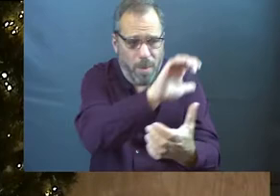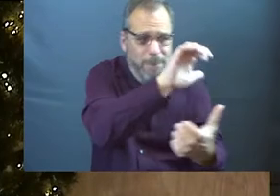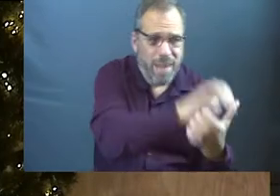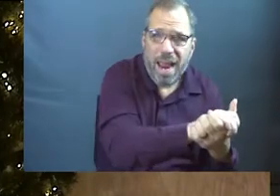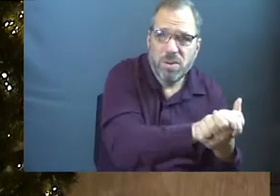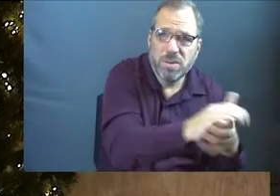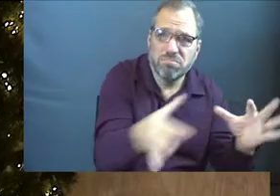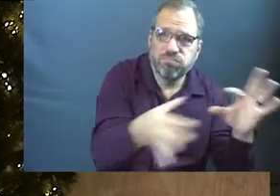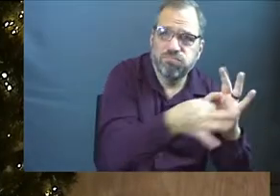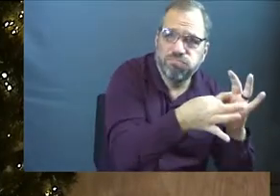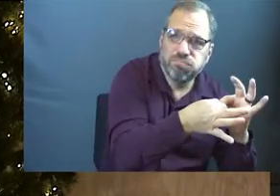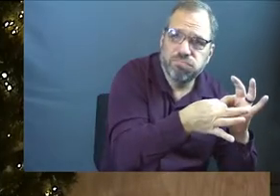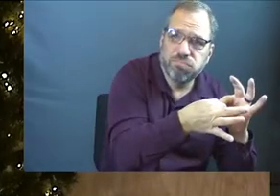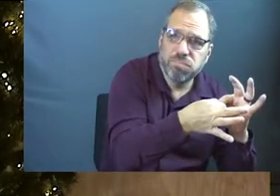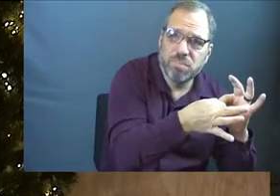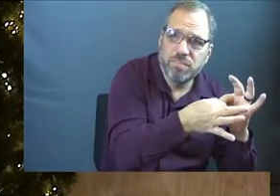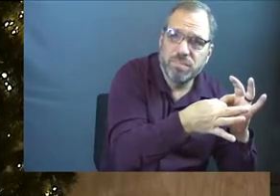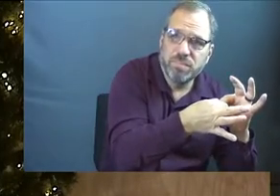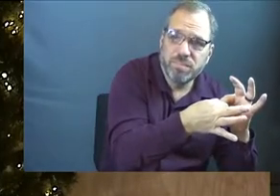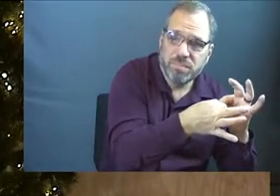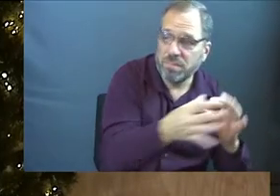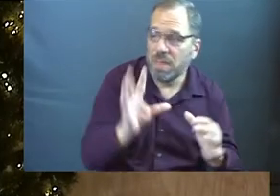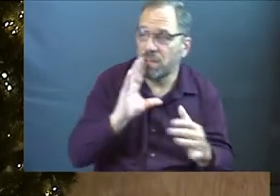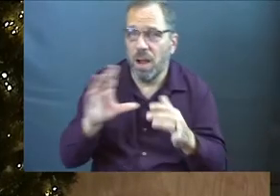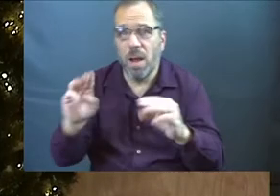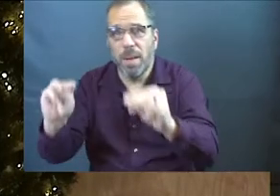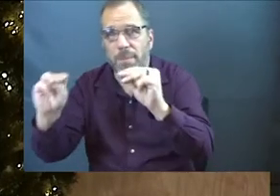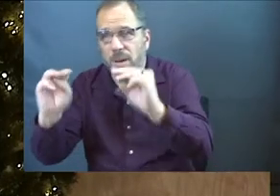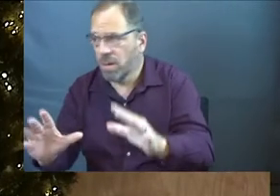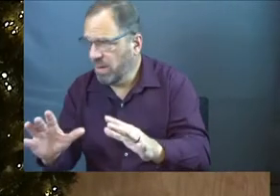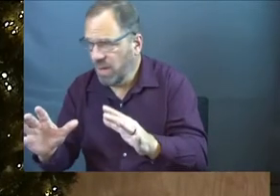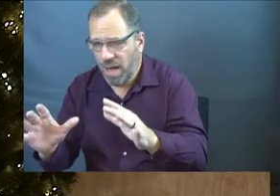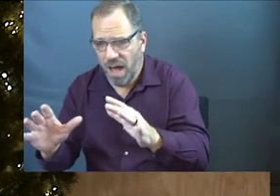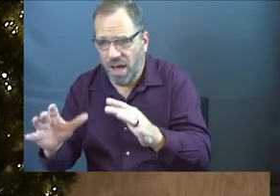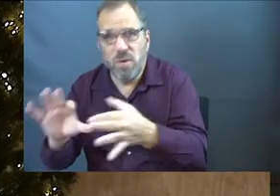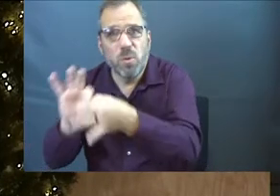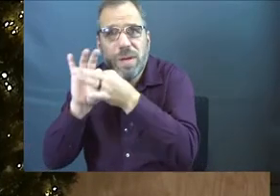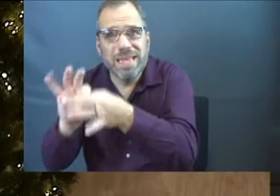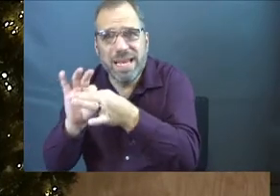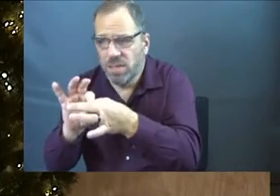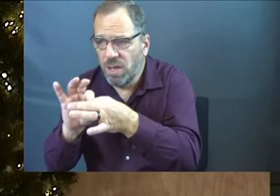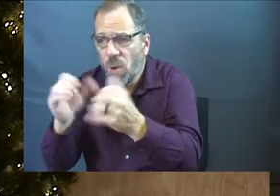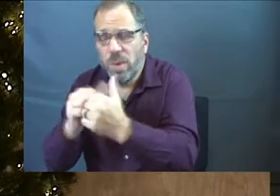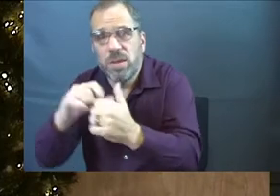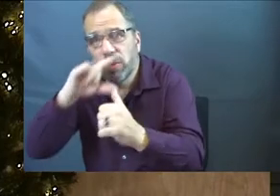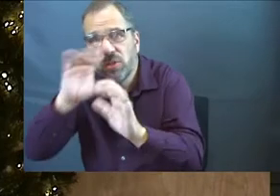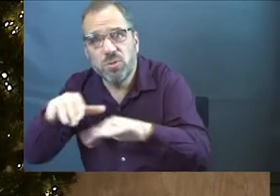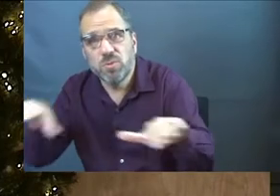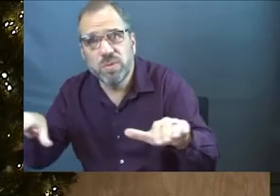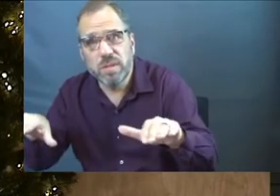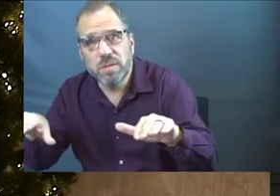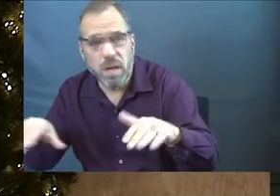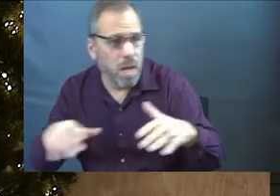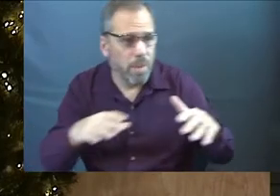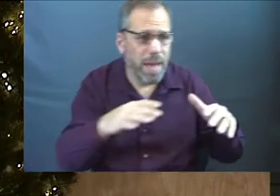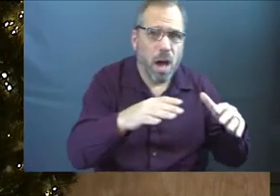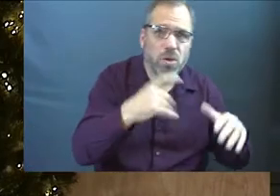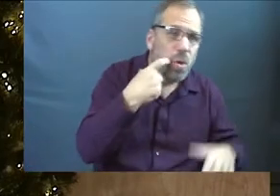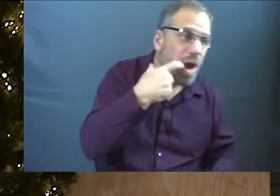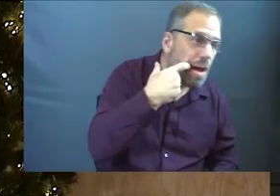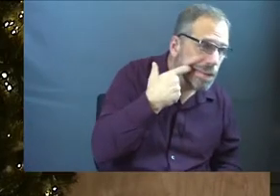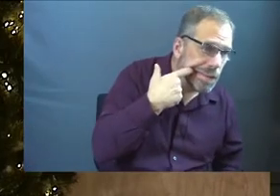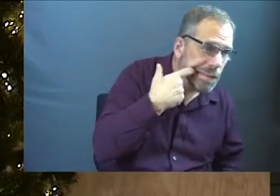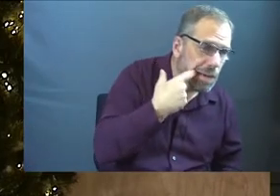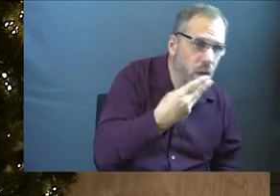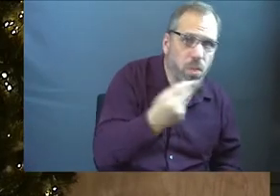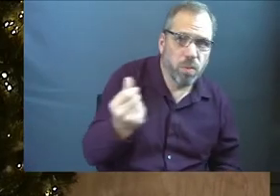marriage being brought back together. He's talking about the miracle of your relationship restored with your kids, about your addiction.